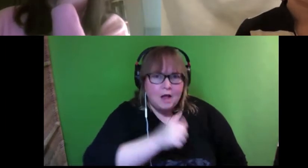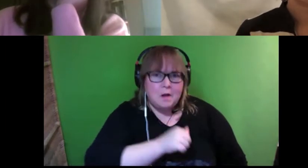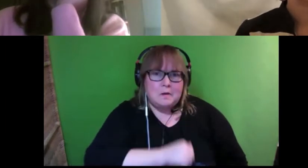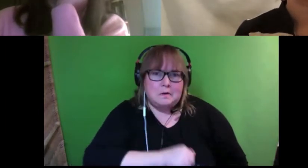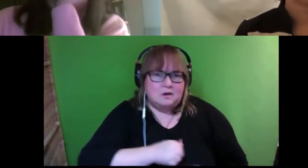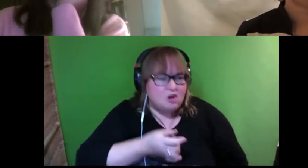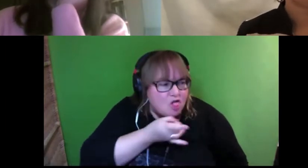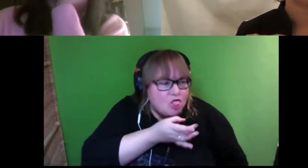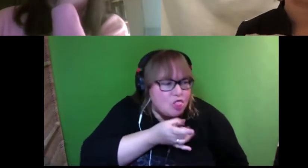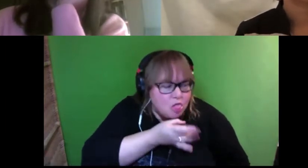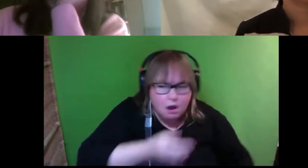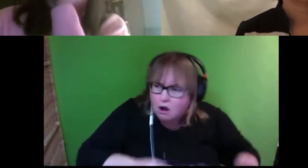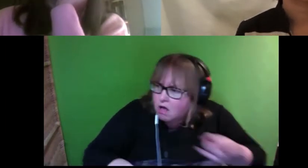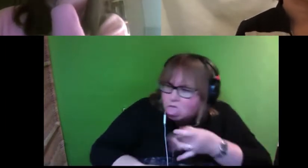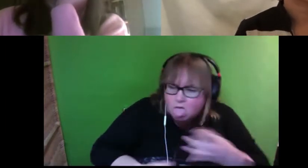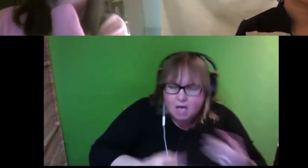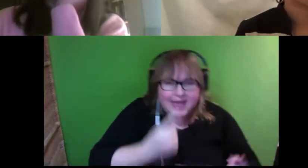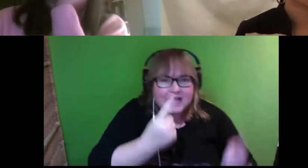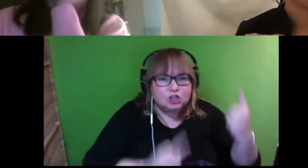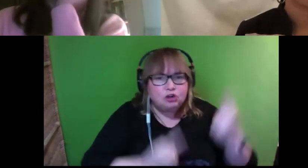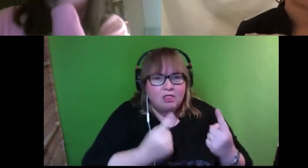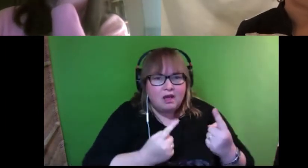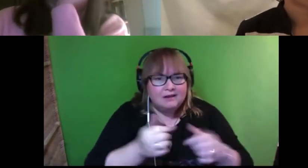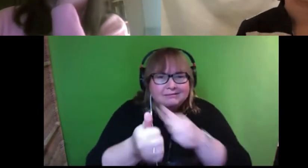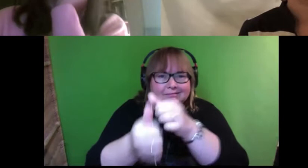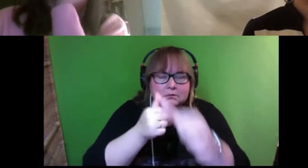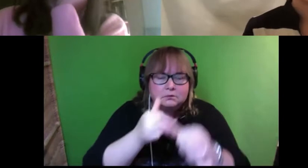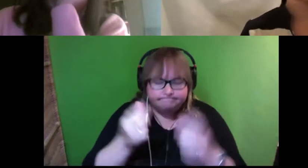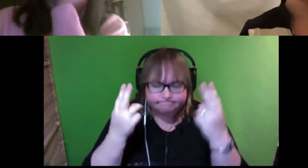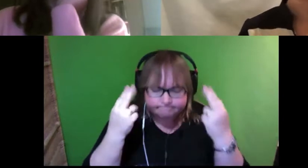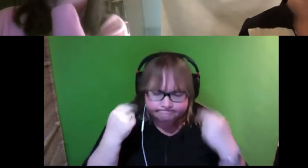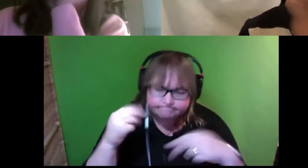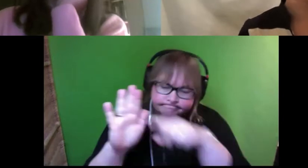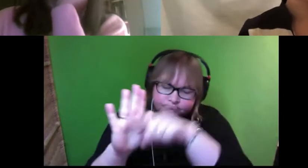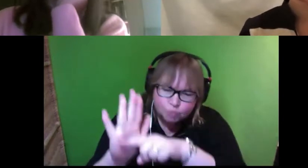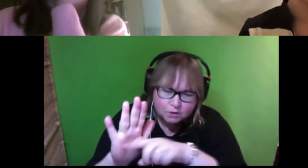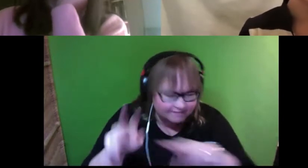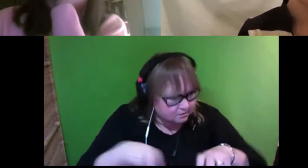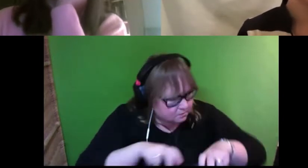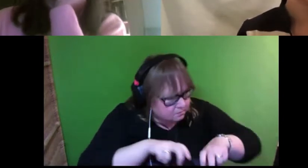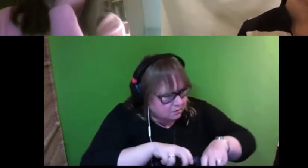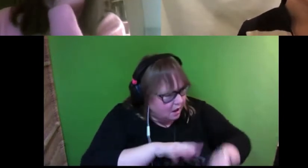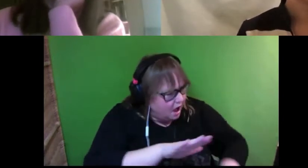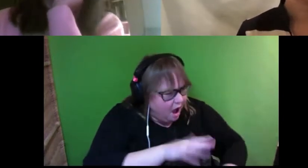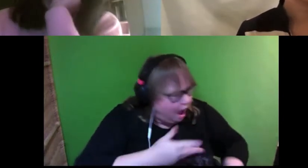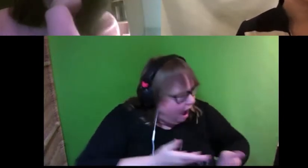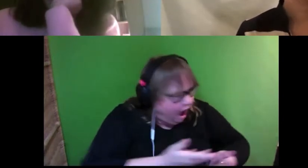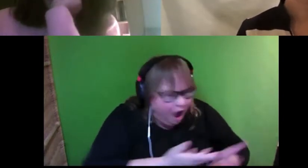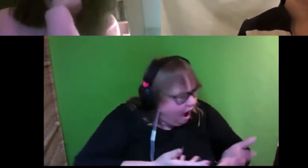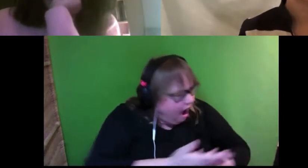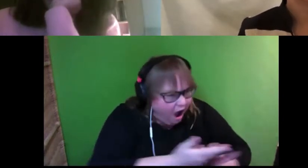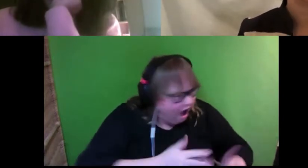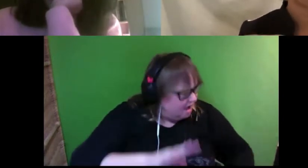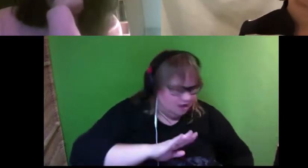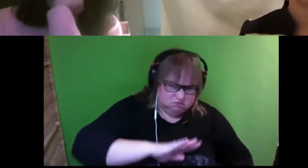four walls of the institution that we met. It was always in these like passing outside moments, and